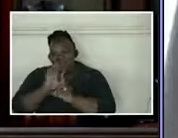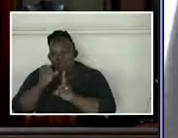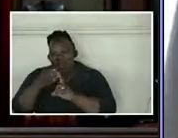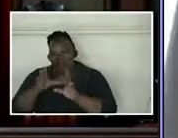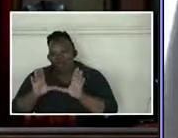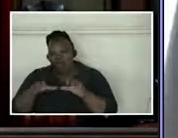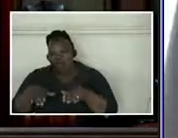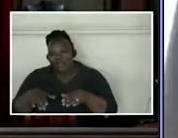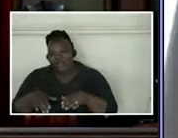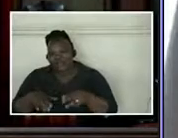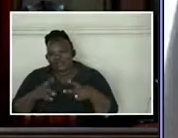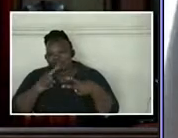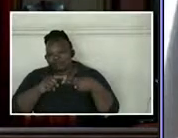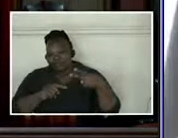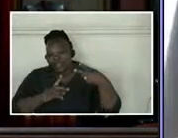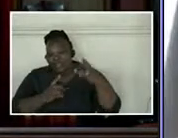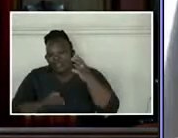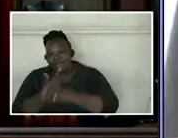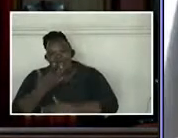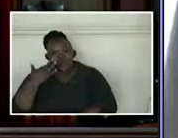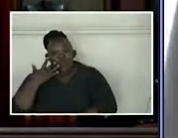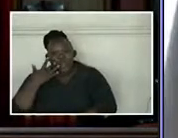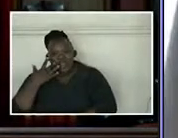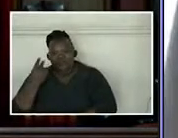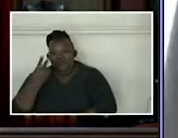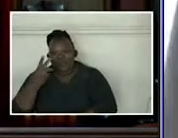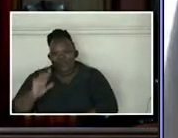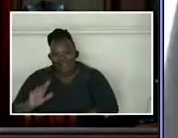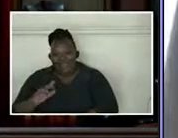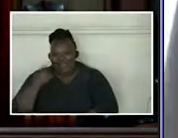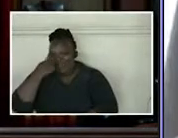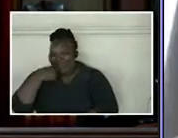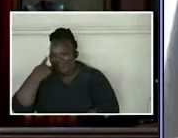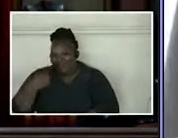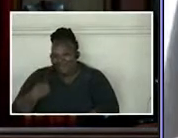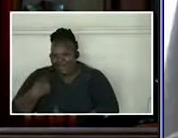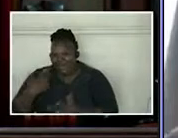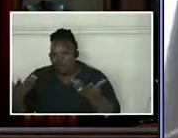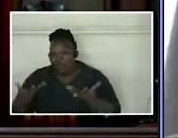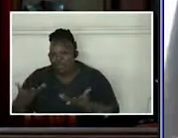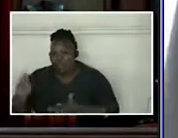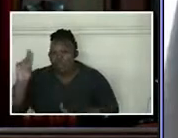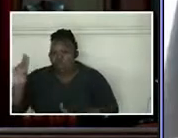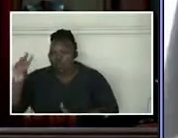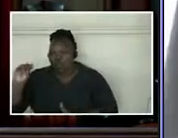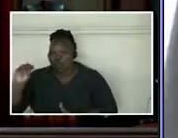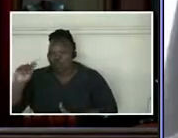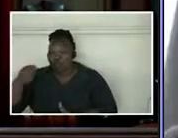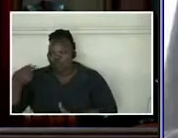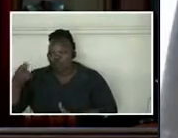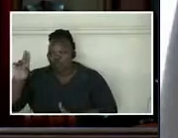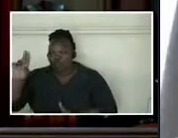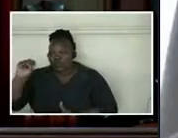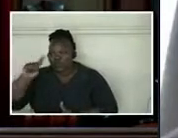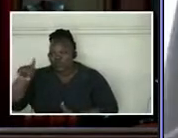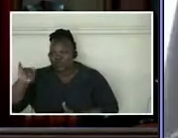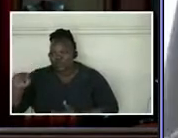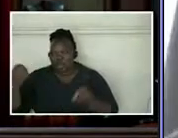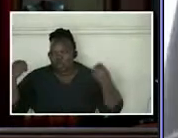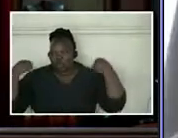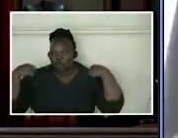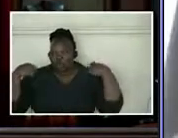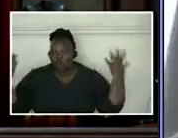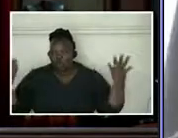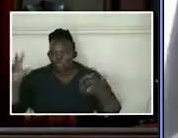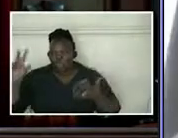was held on the 29th of april 2023 in um toons hall in kochemstein the